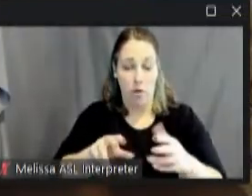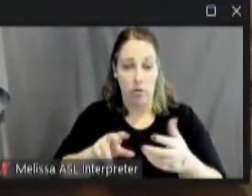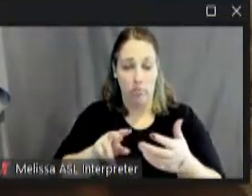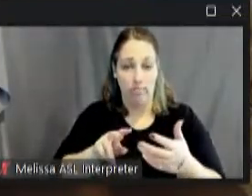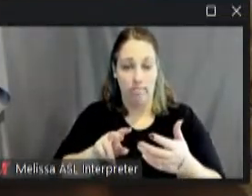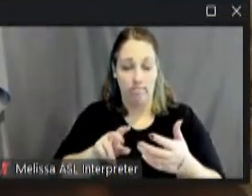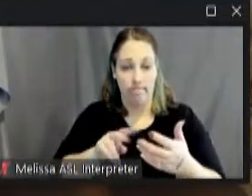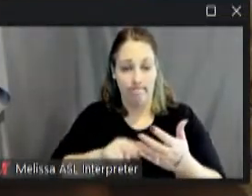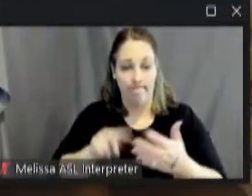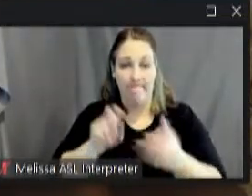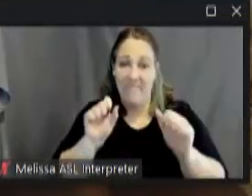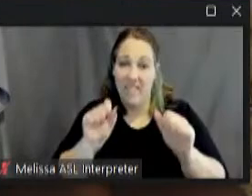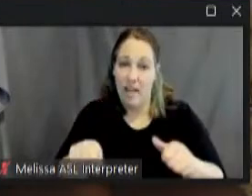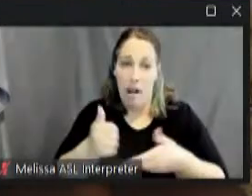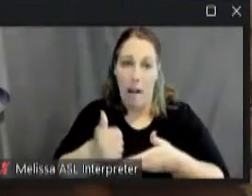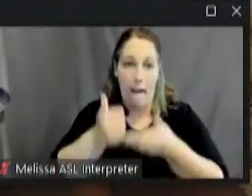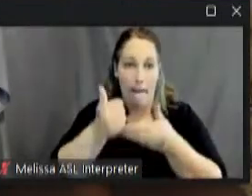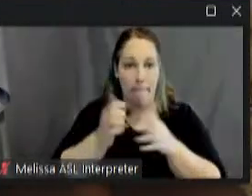protocol